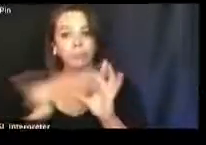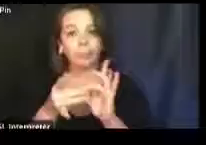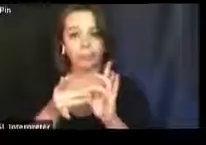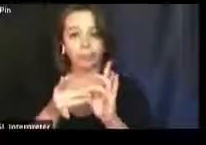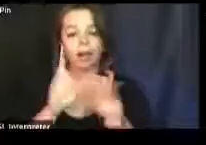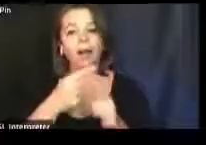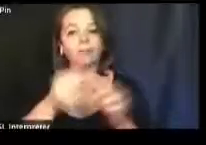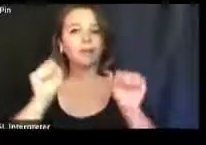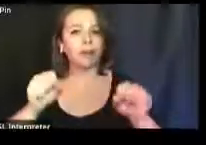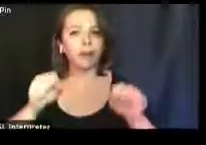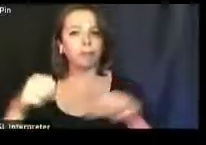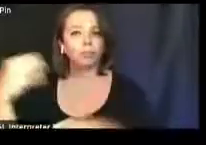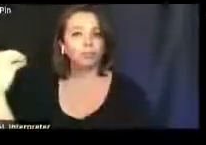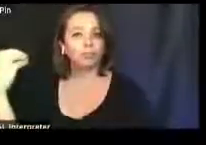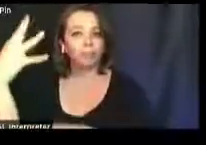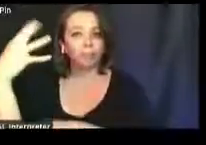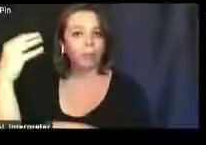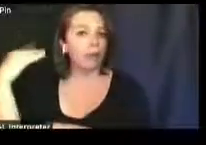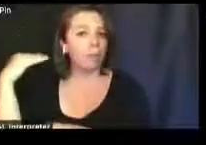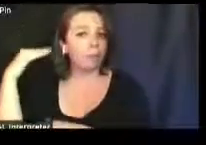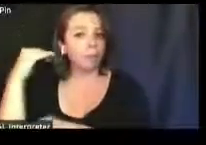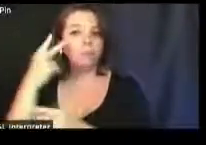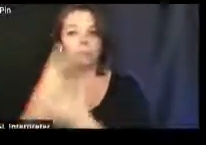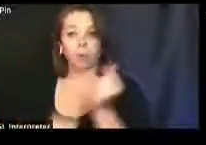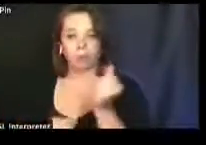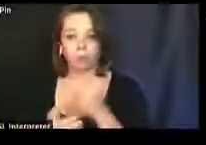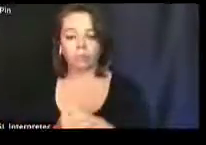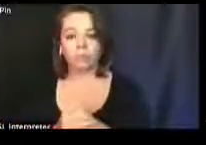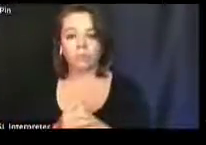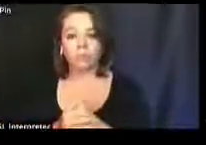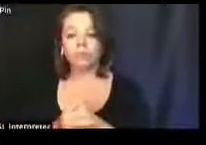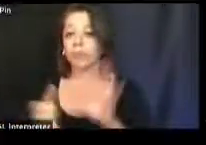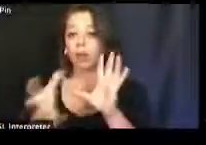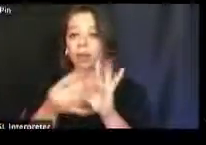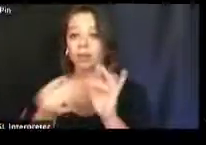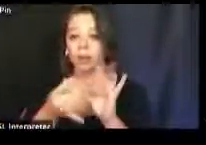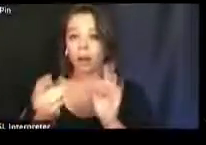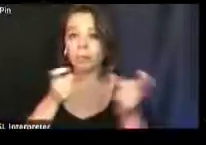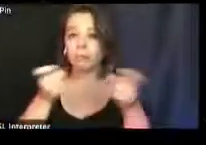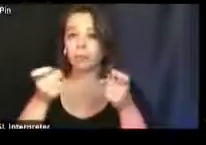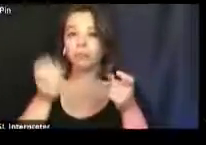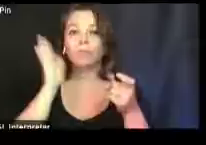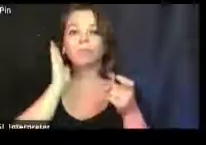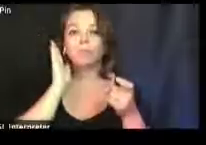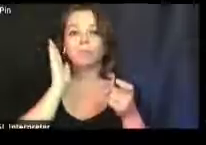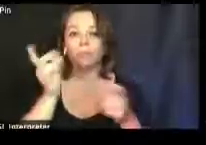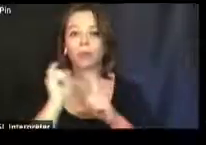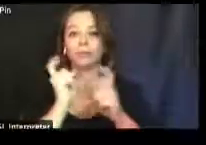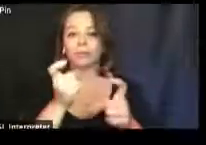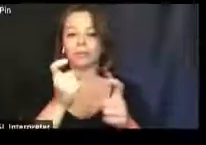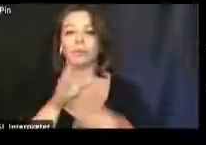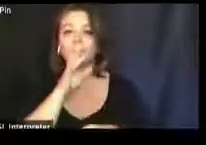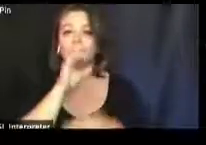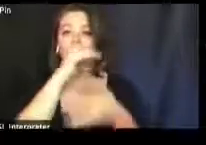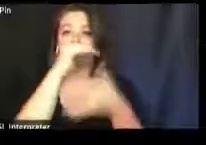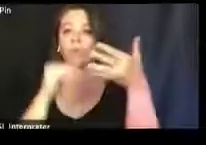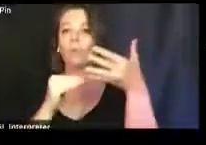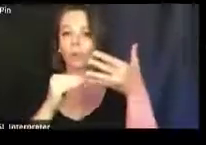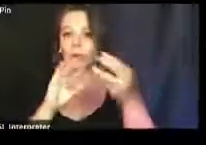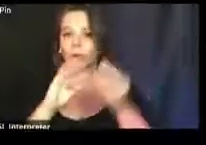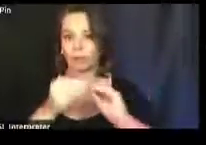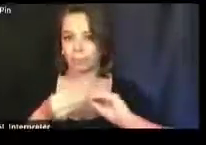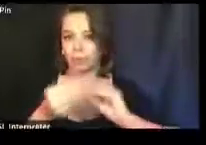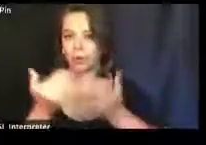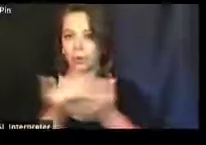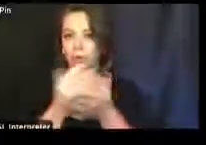own video and/or audio. The comment moderator will assign you a speaker order number before you begin